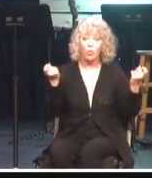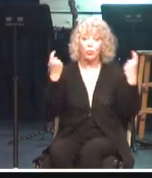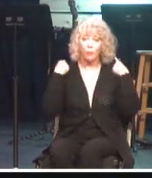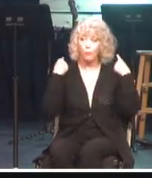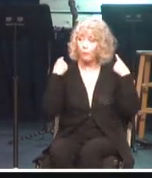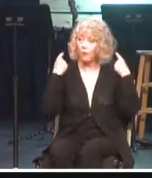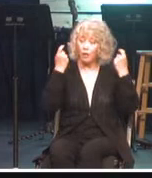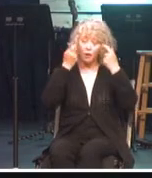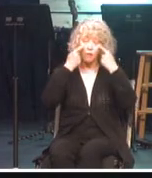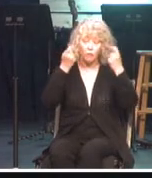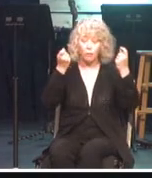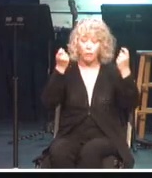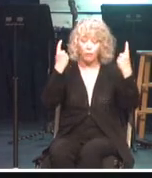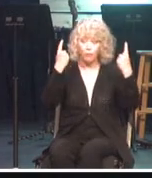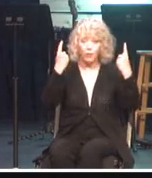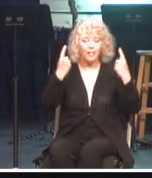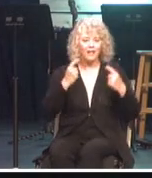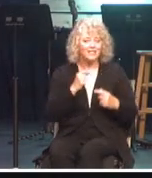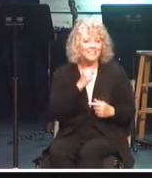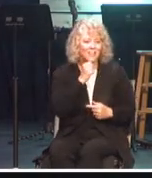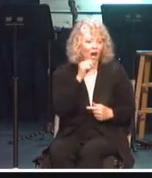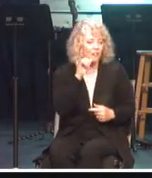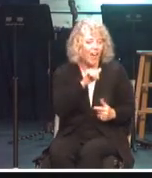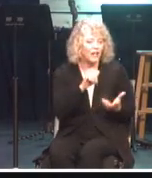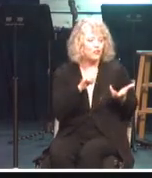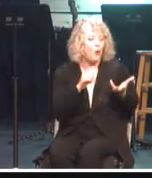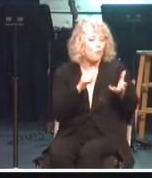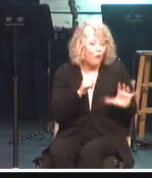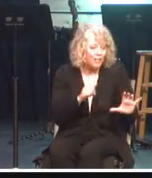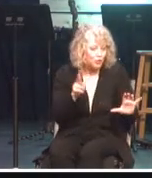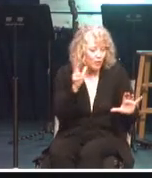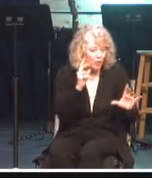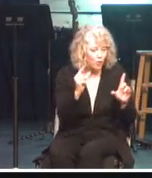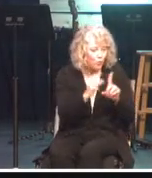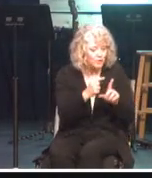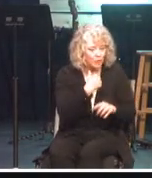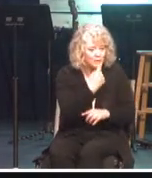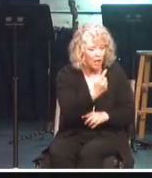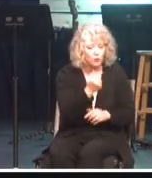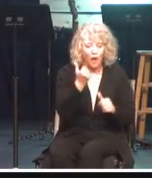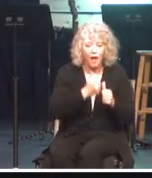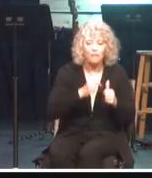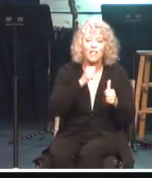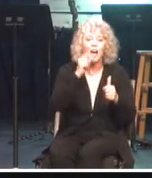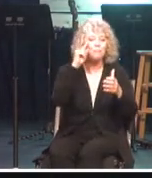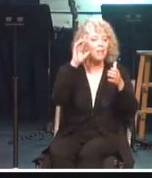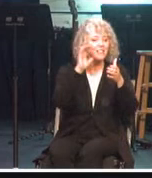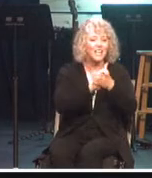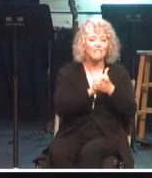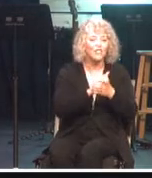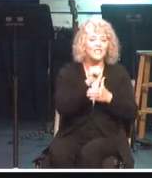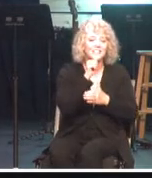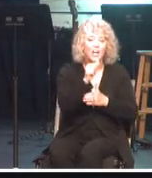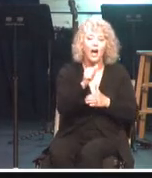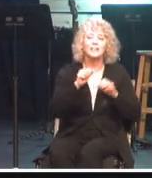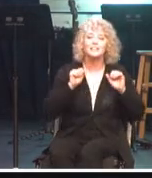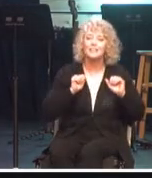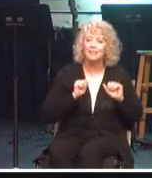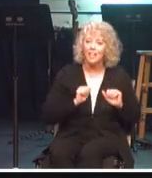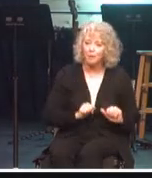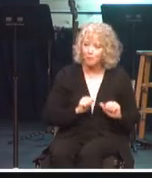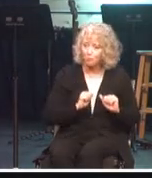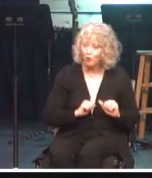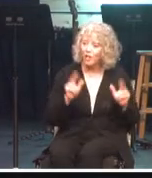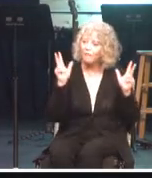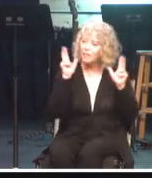It's more than not wanting to hear Jesus' words. Every unbeliever is incapable